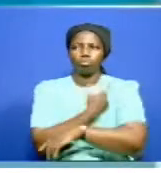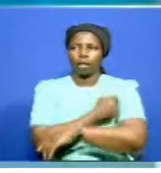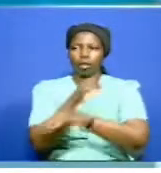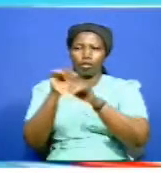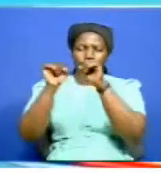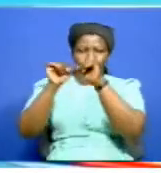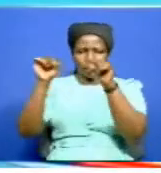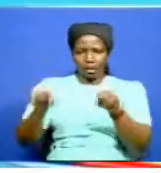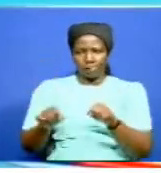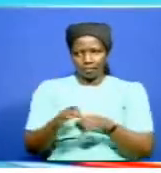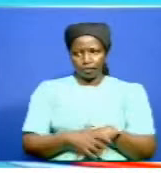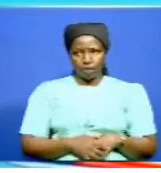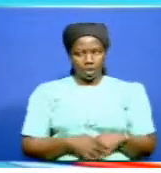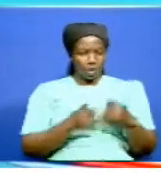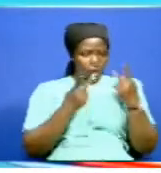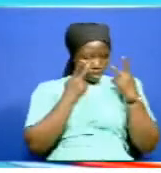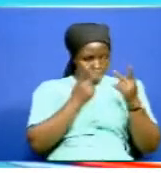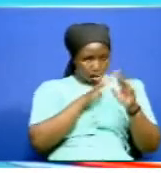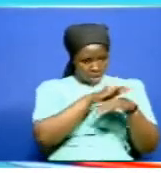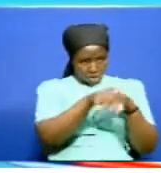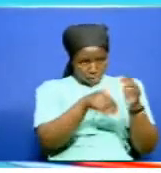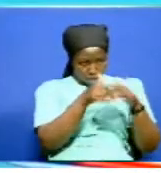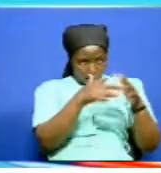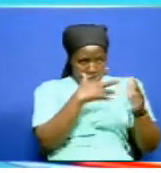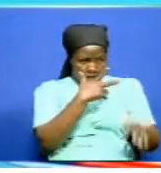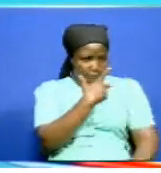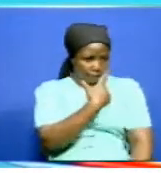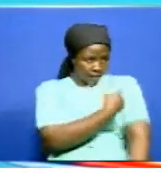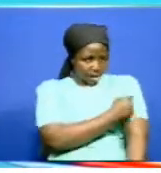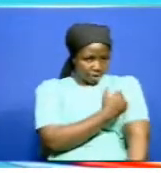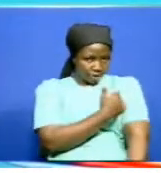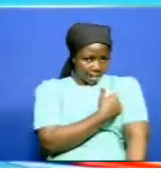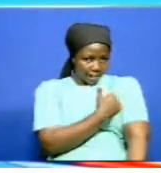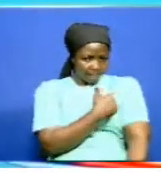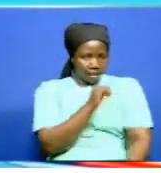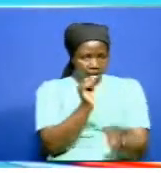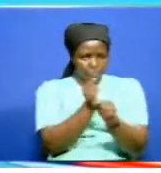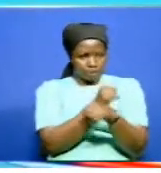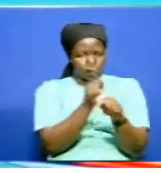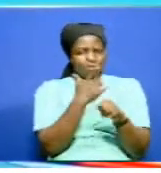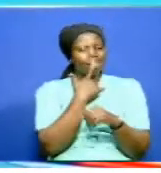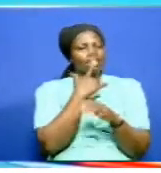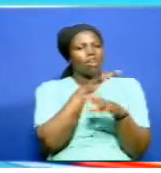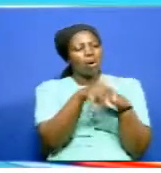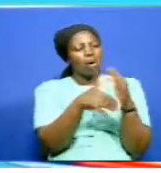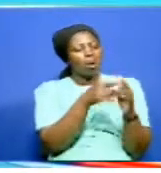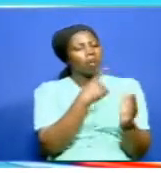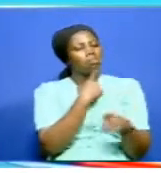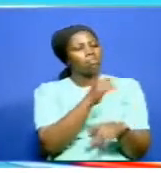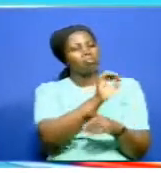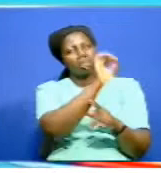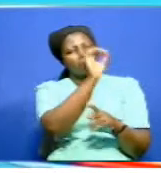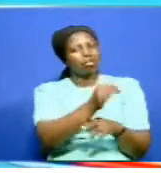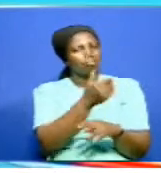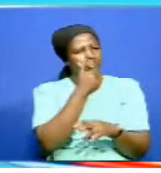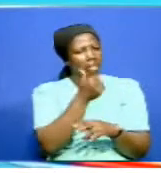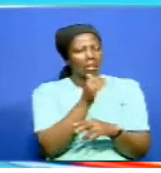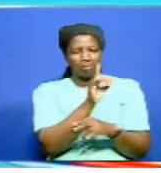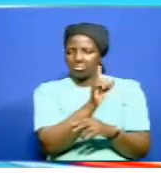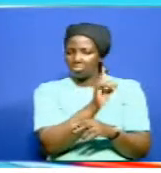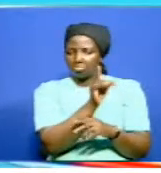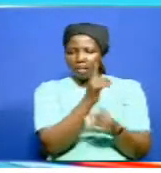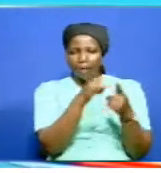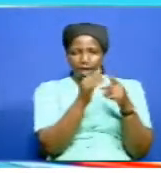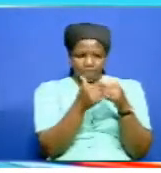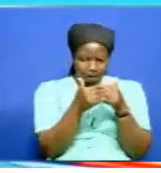all the vaccines that we have, we can't really say that they are 100% effective. But in the